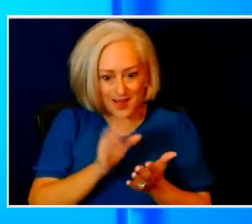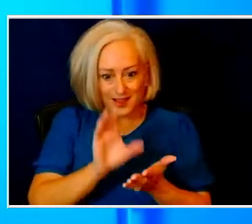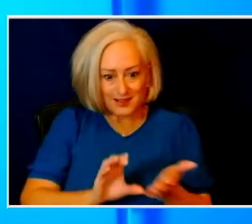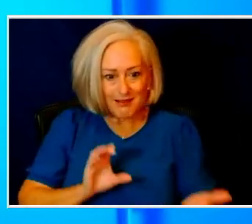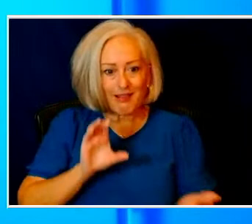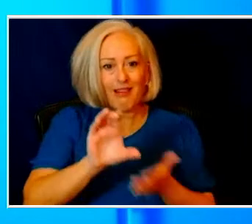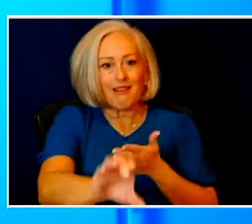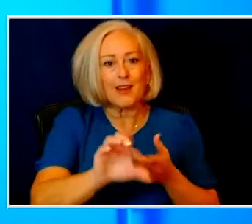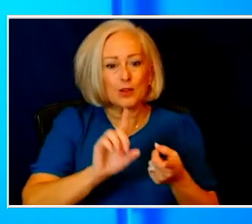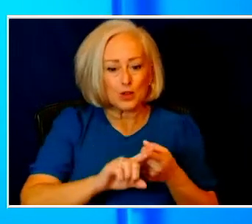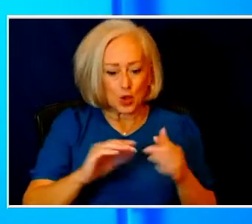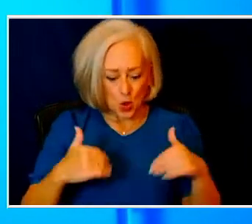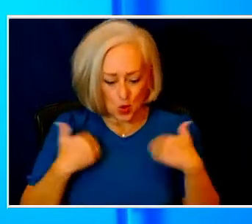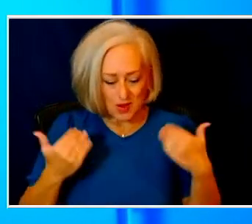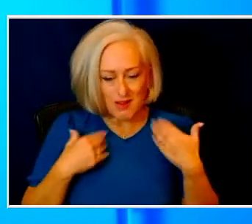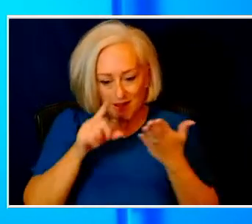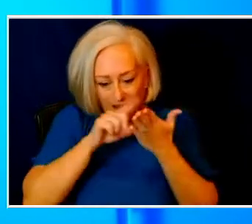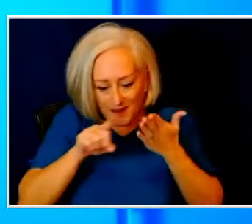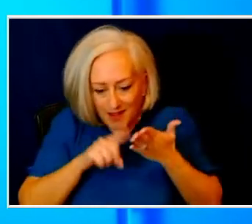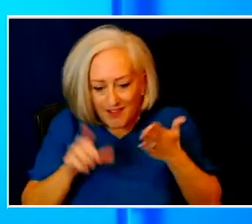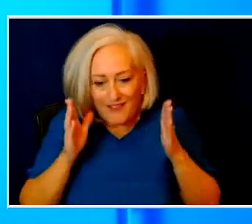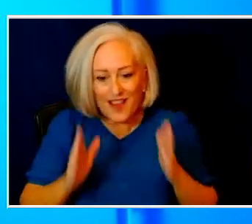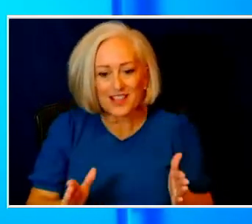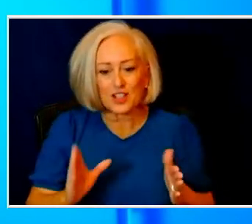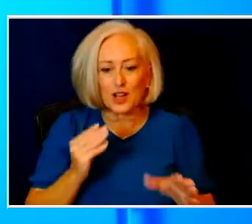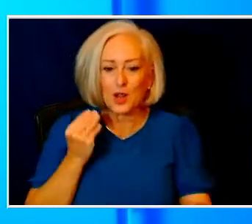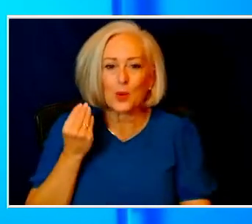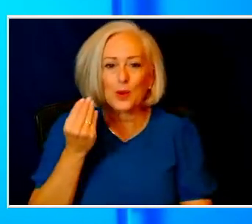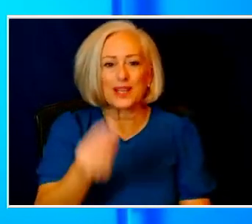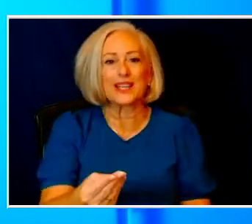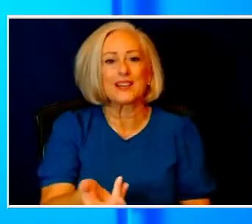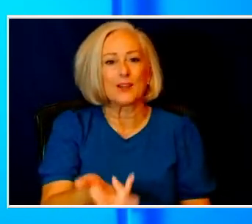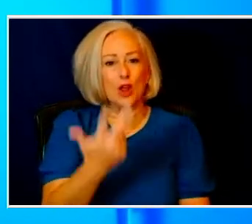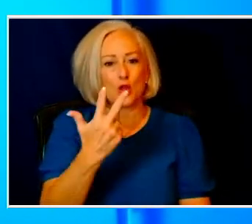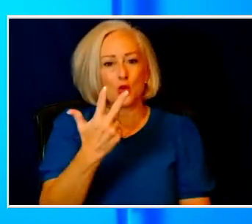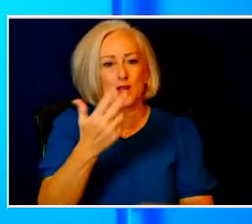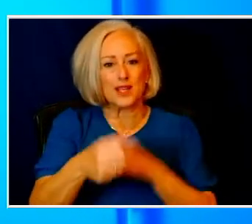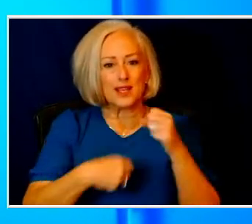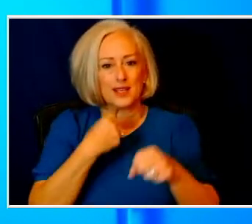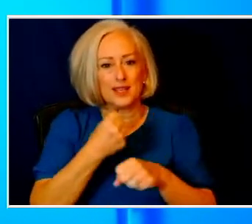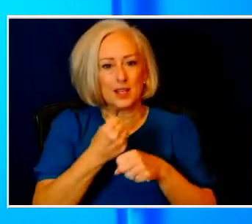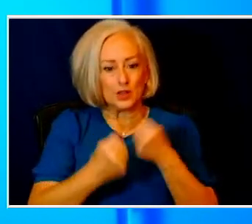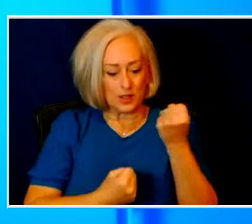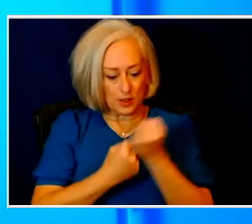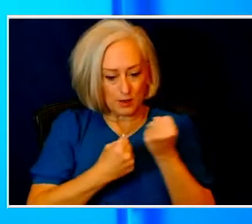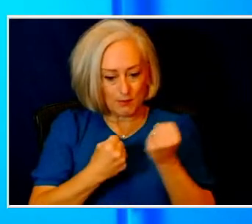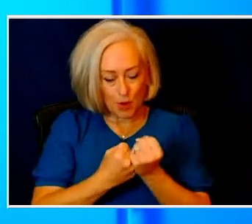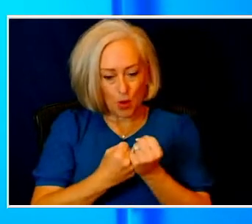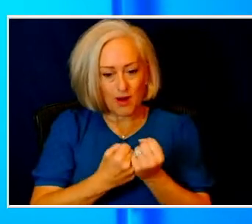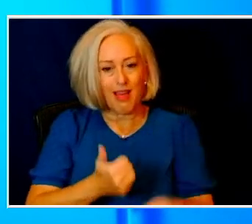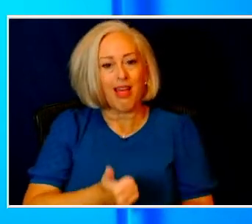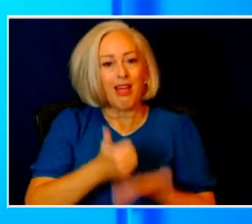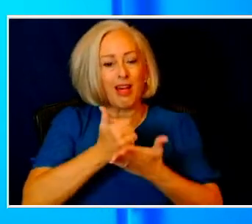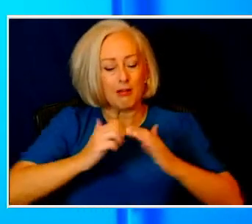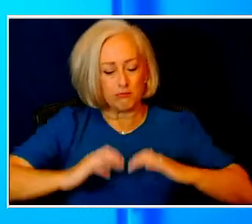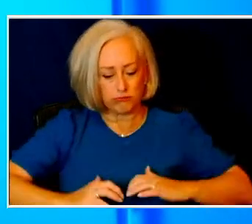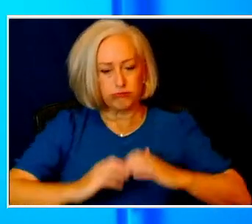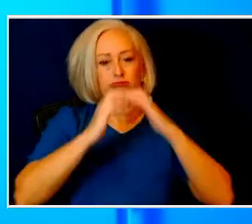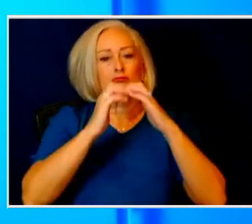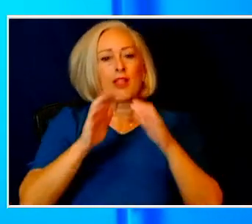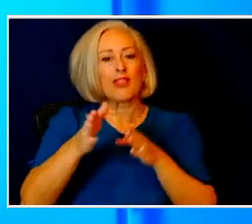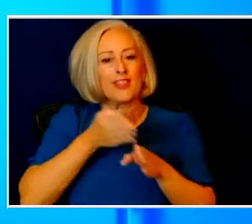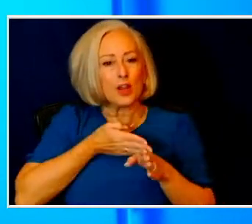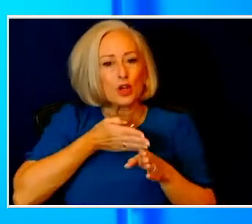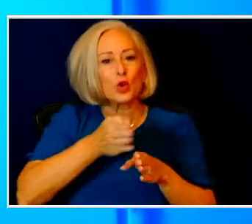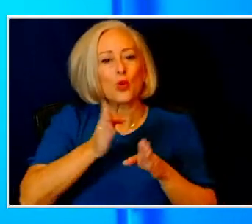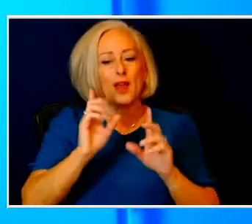young investigators. We give them these 3 years of support. We launch their career. We provide them the sort of